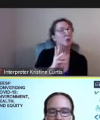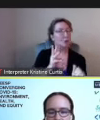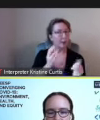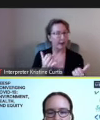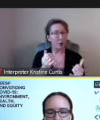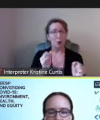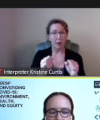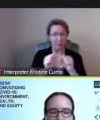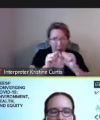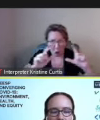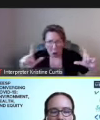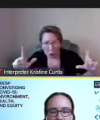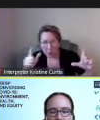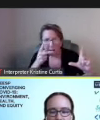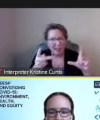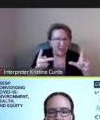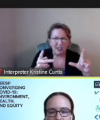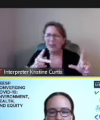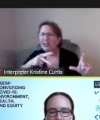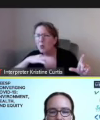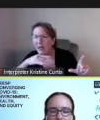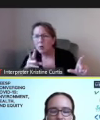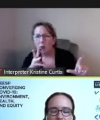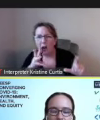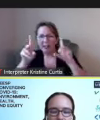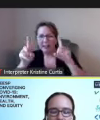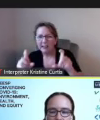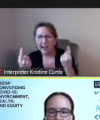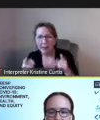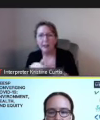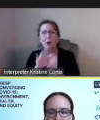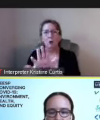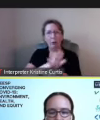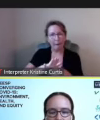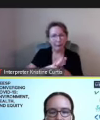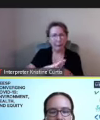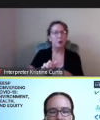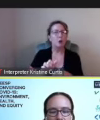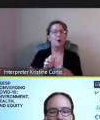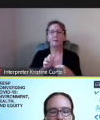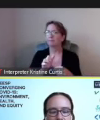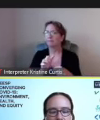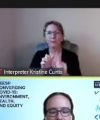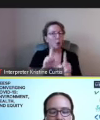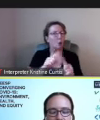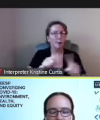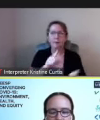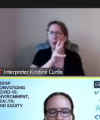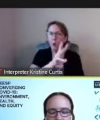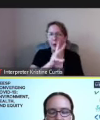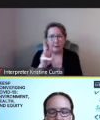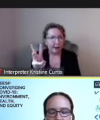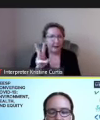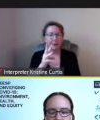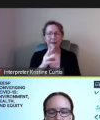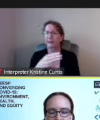in on areas of the map, see if wastewater testing is happening in your area, visit the different websites and dashboards. And this is part of a